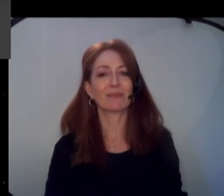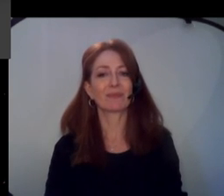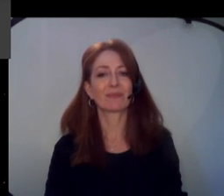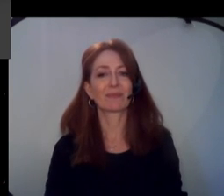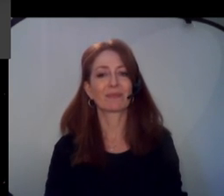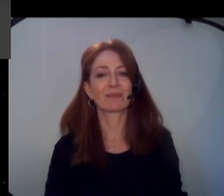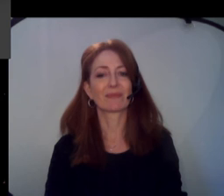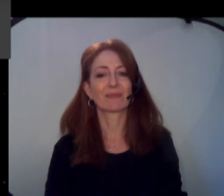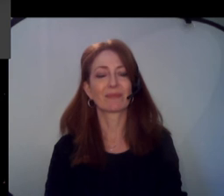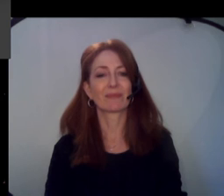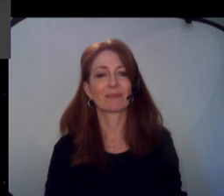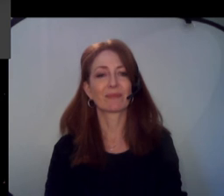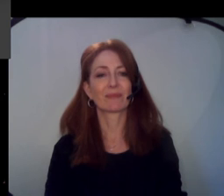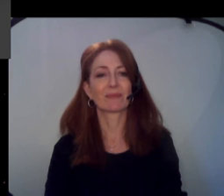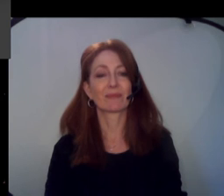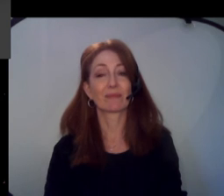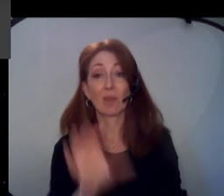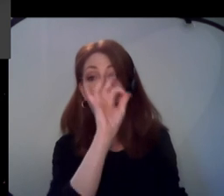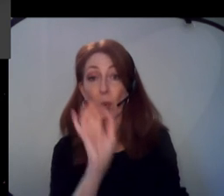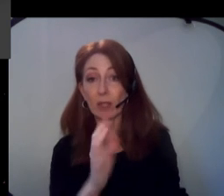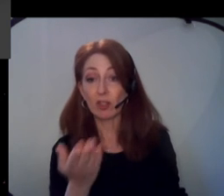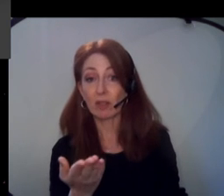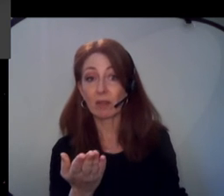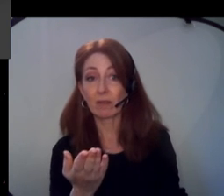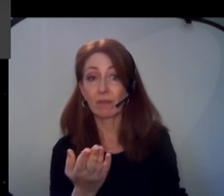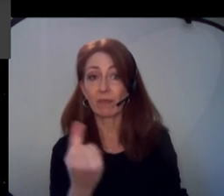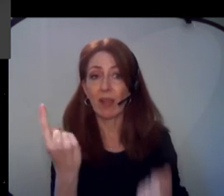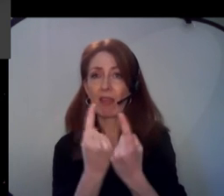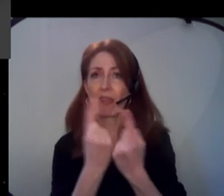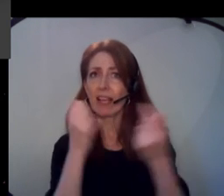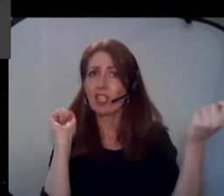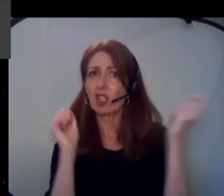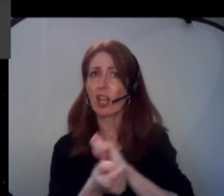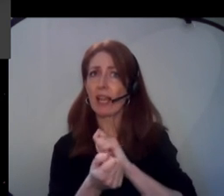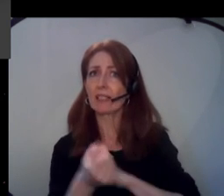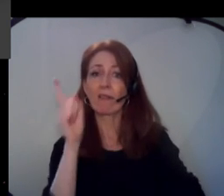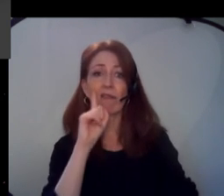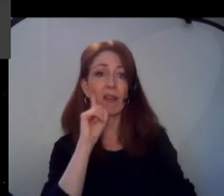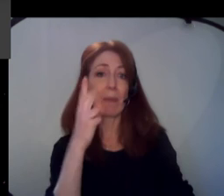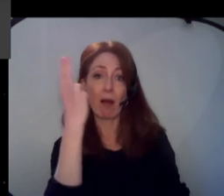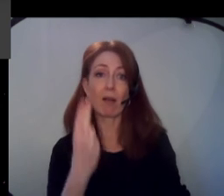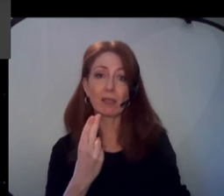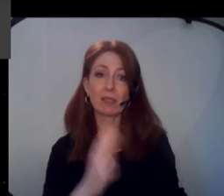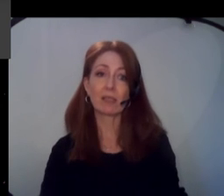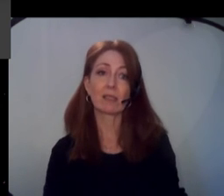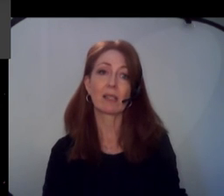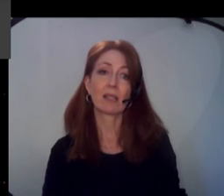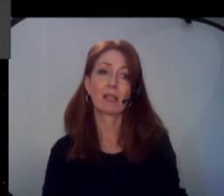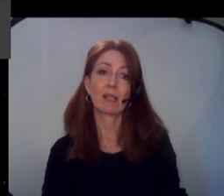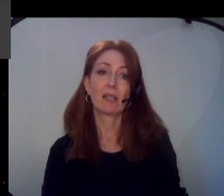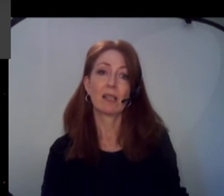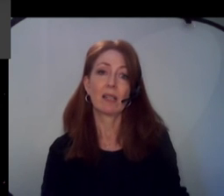that. Someone has asked, have things really changed for female artists? I